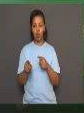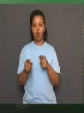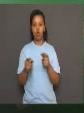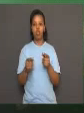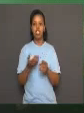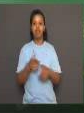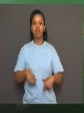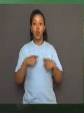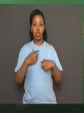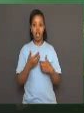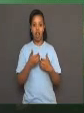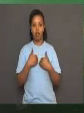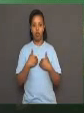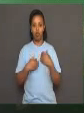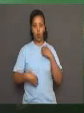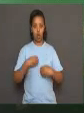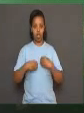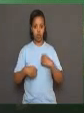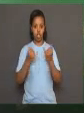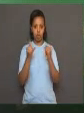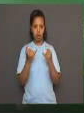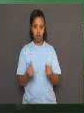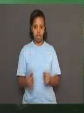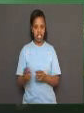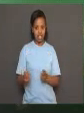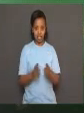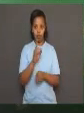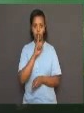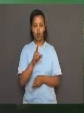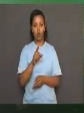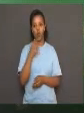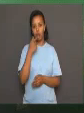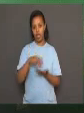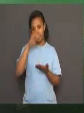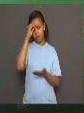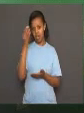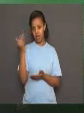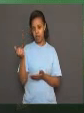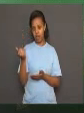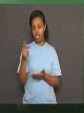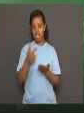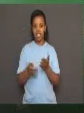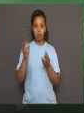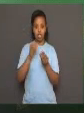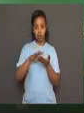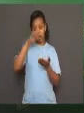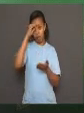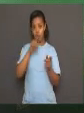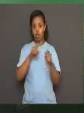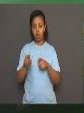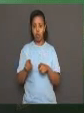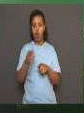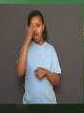classifying living organisms. We learned how it developed and why it